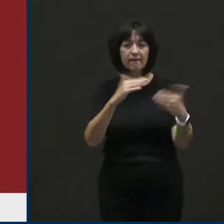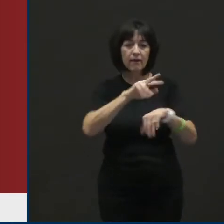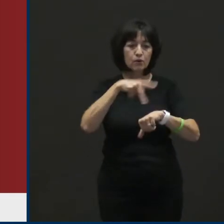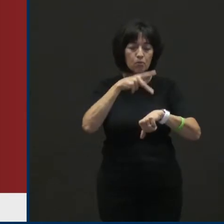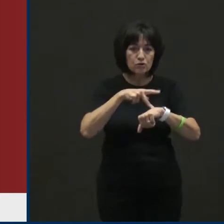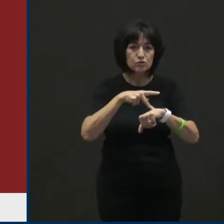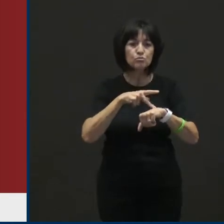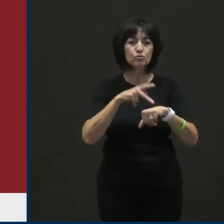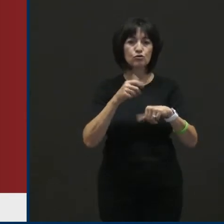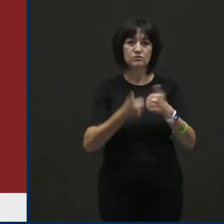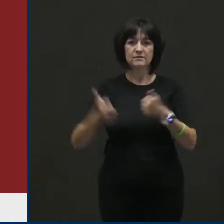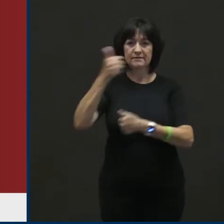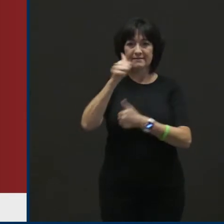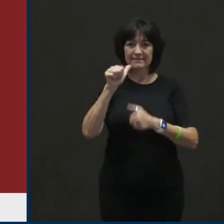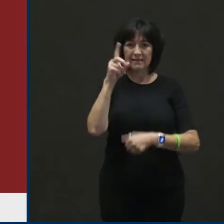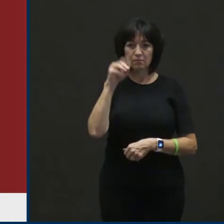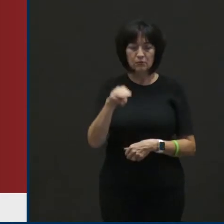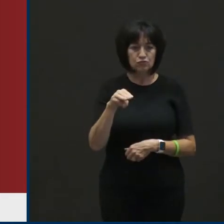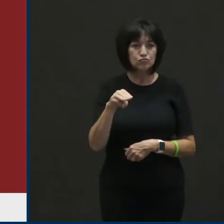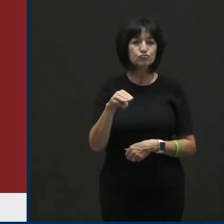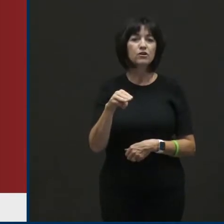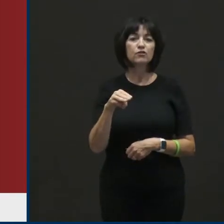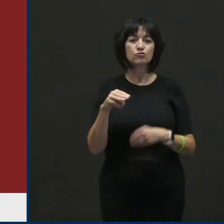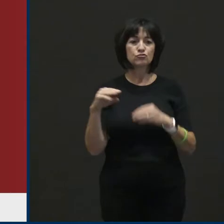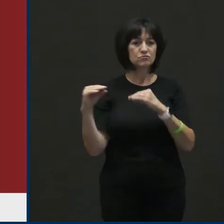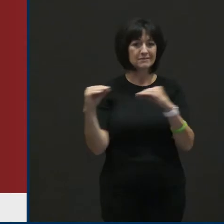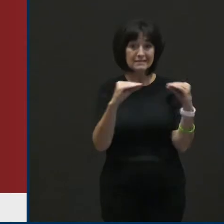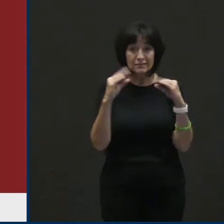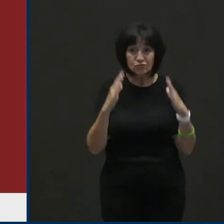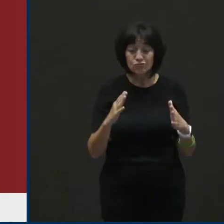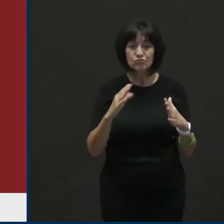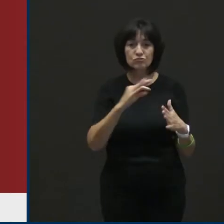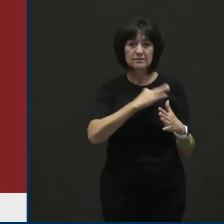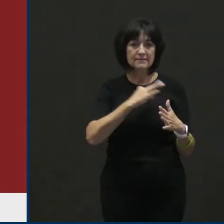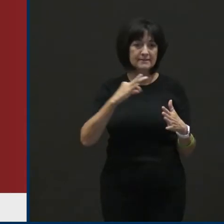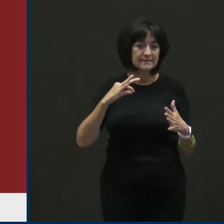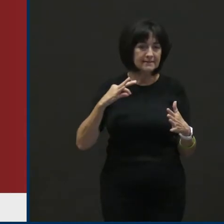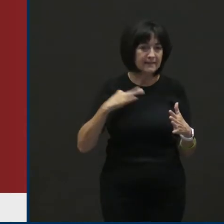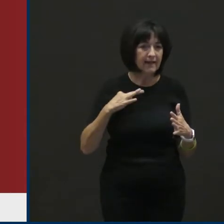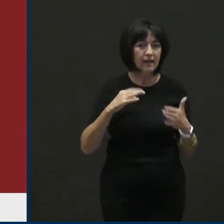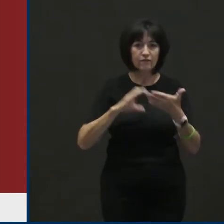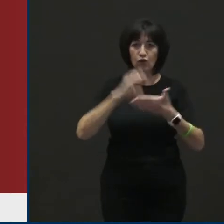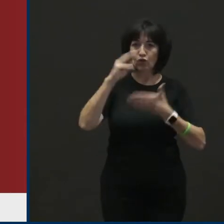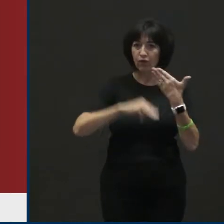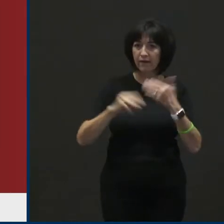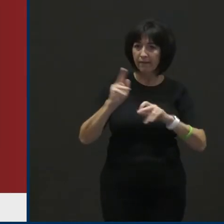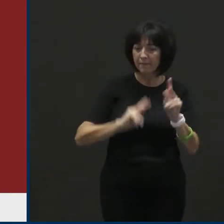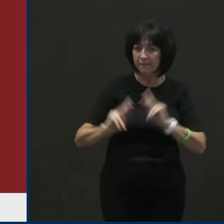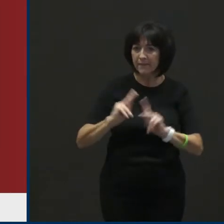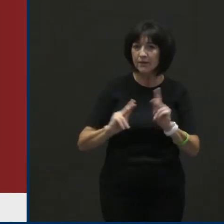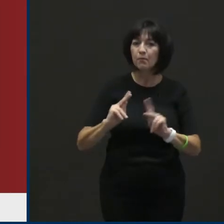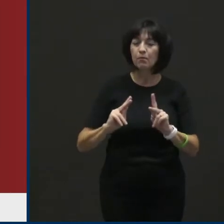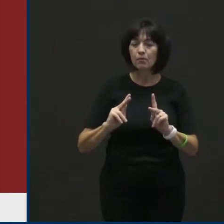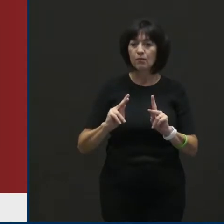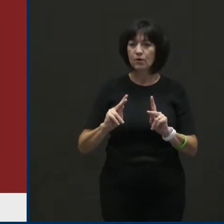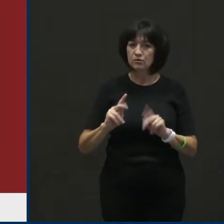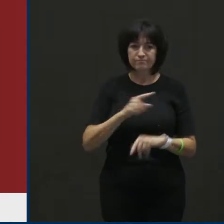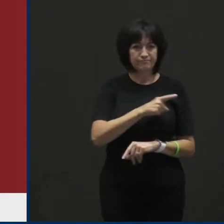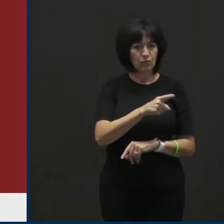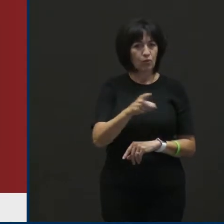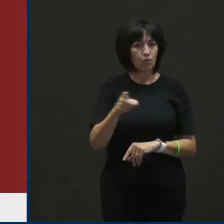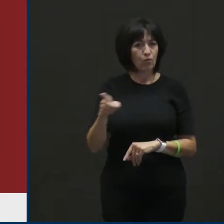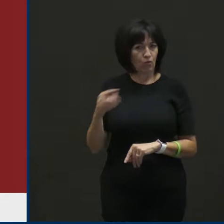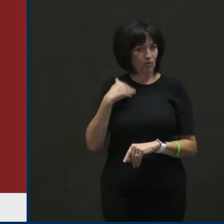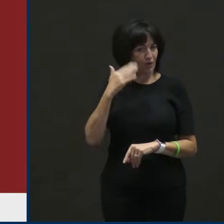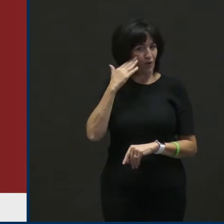administrators, curriculum folks, all the teachers and staff for the work that you're doing over the summer and